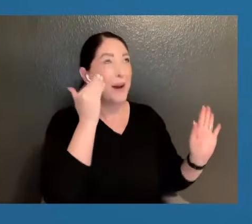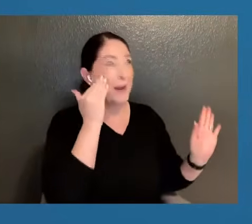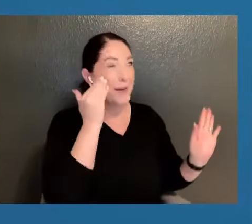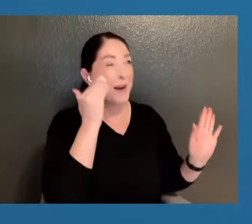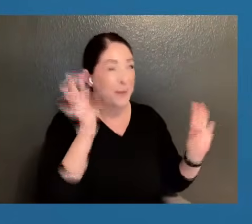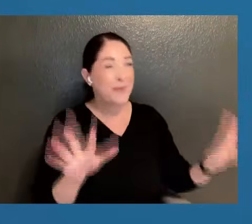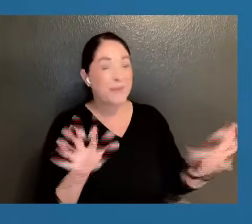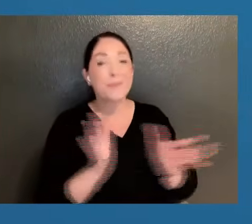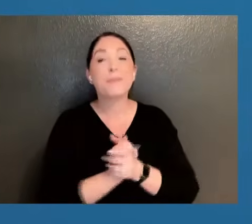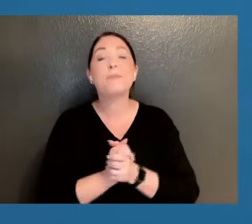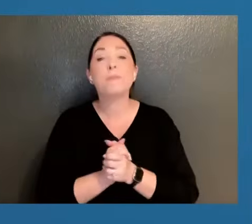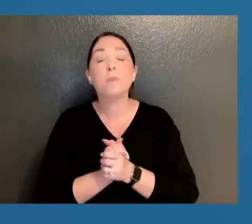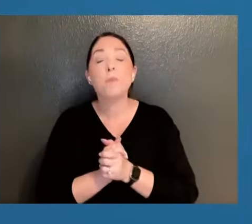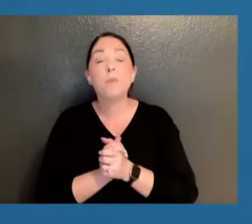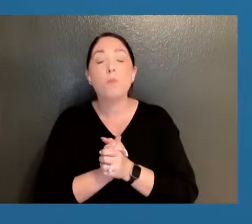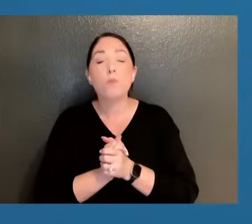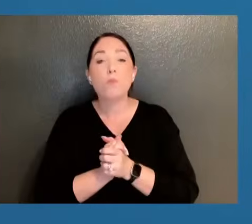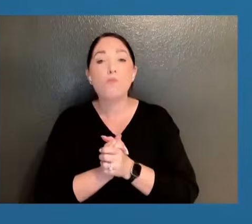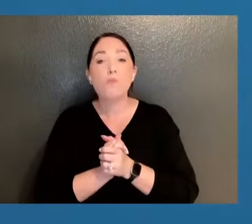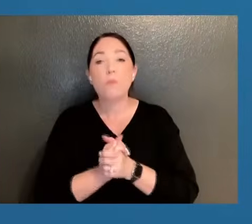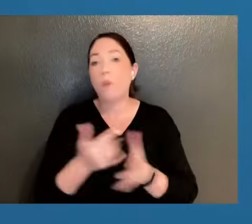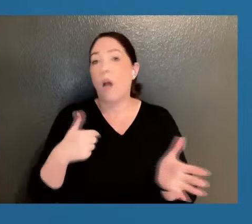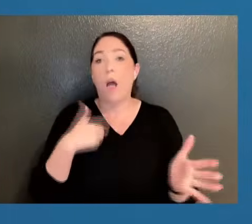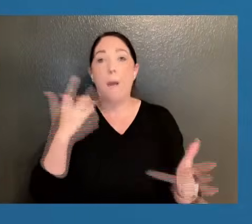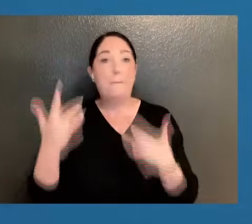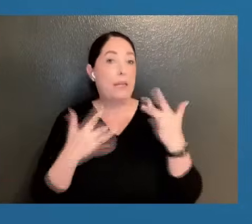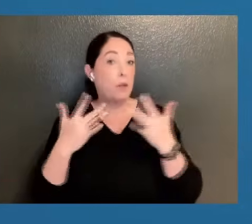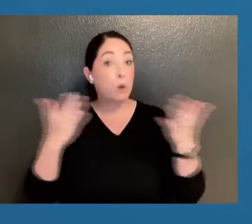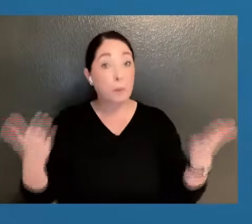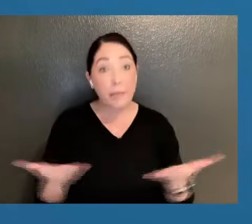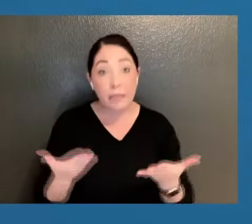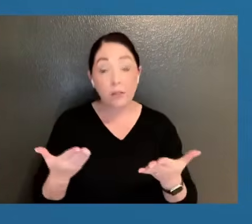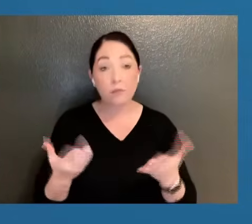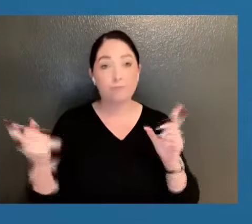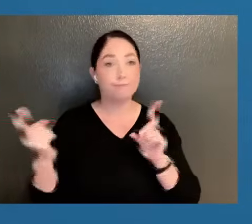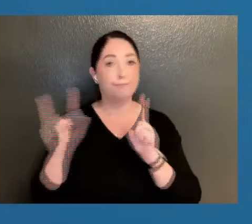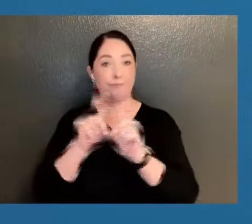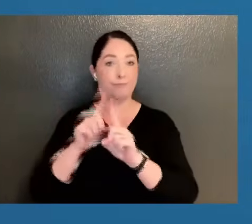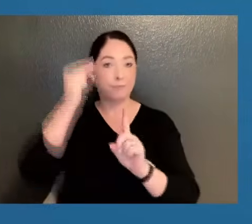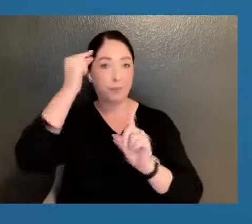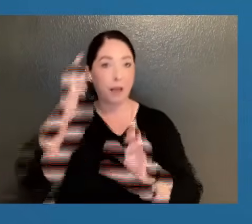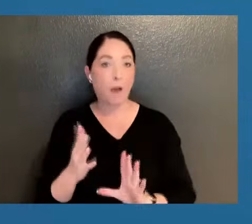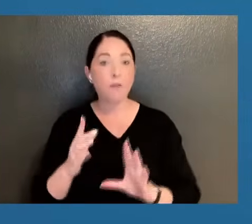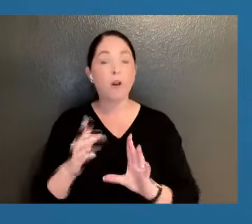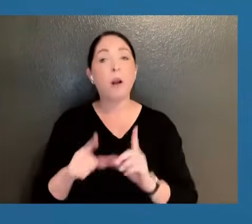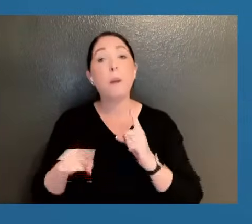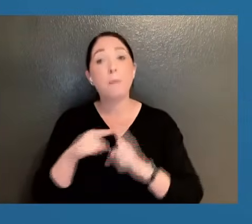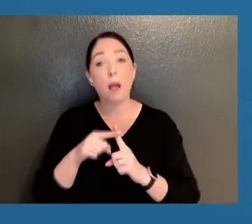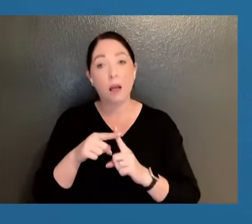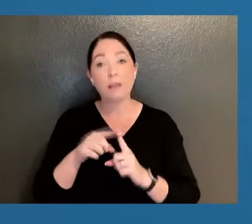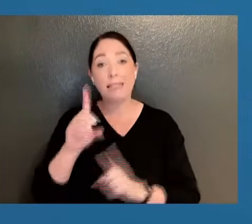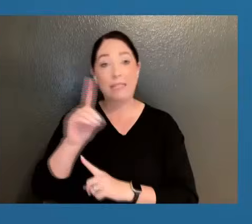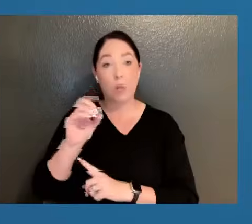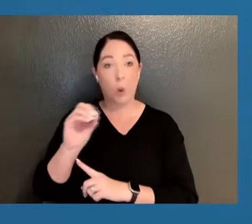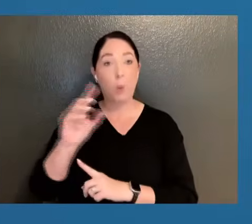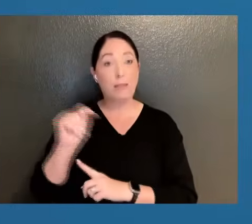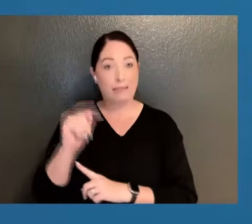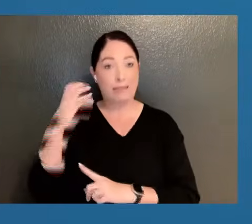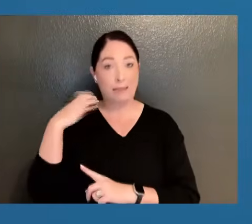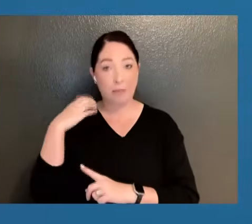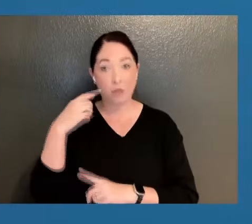know. I am very excited to be here, not only alongside the governor, but also alongside my DOT commissioner, Mike